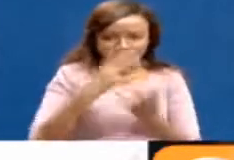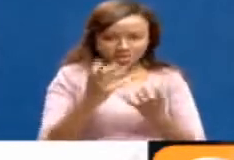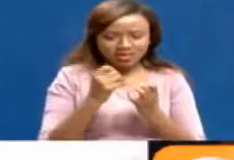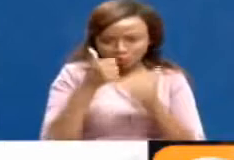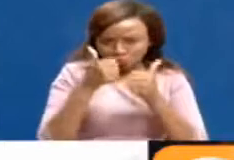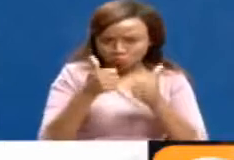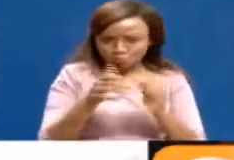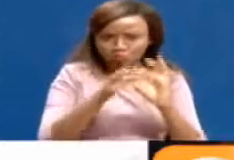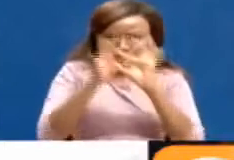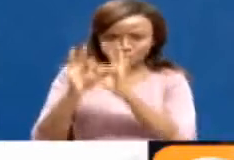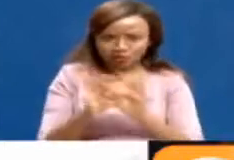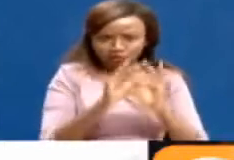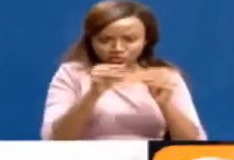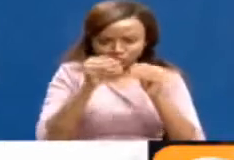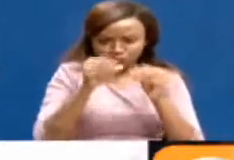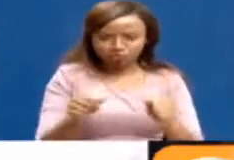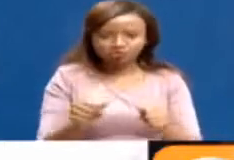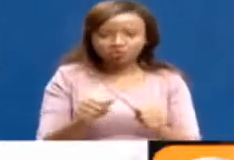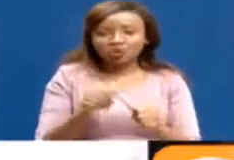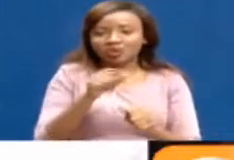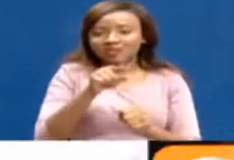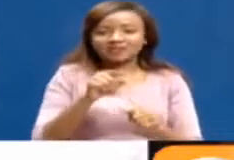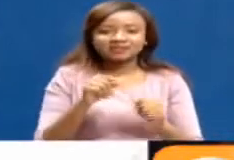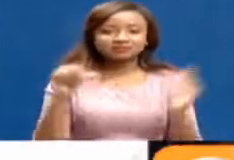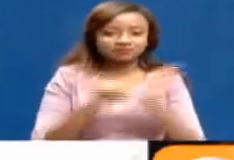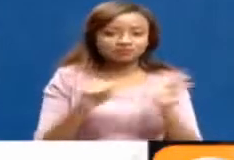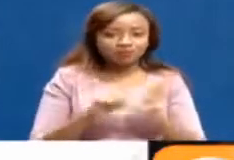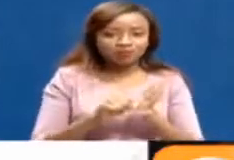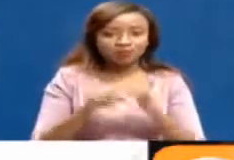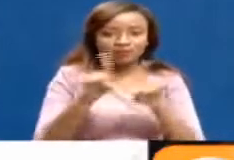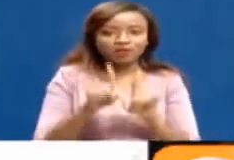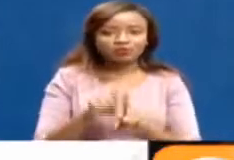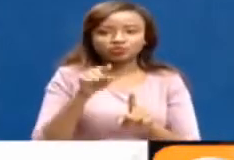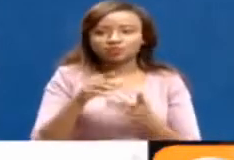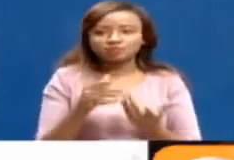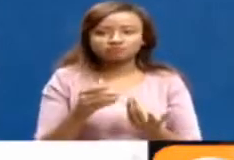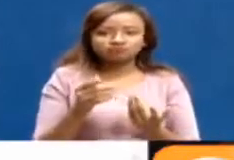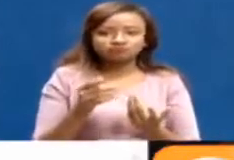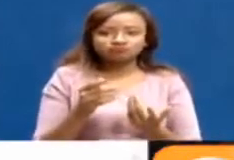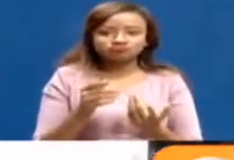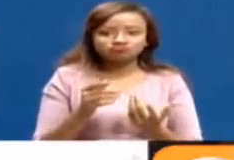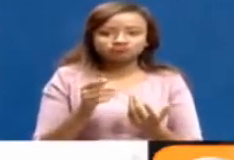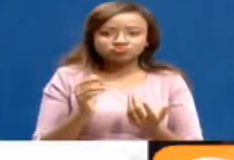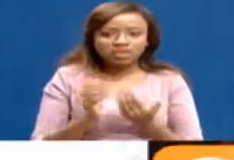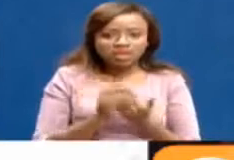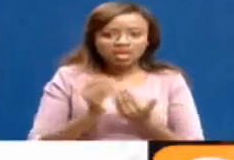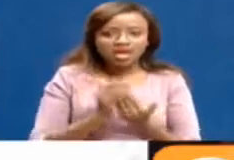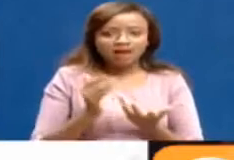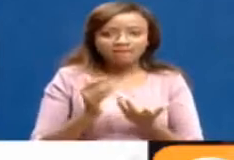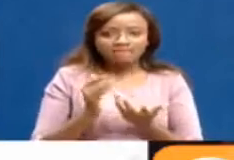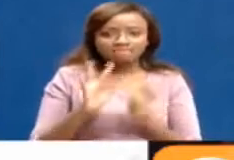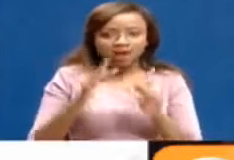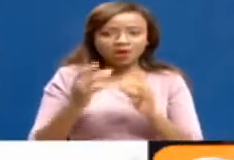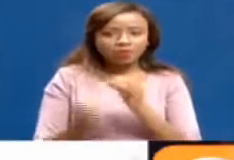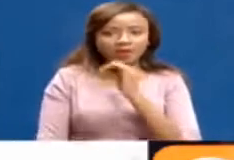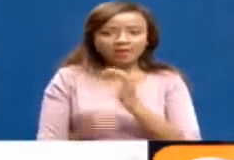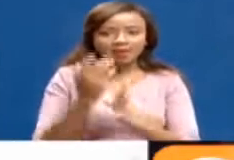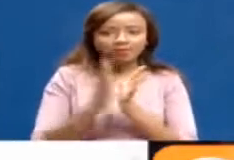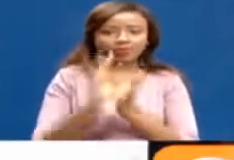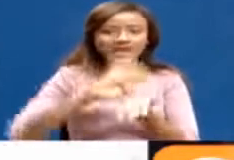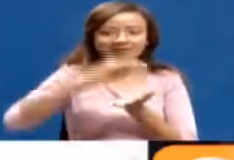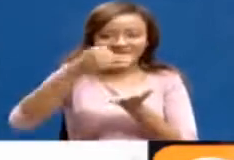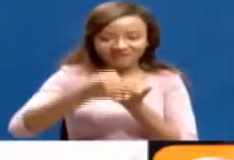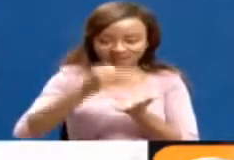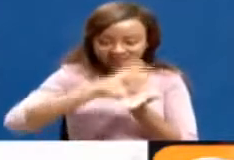governments in dealing with the pandemic. It deals with, creating a fund through which,